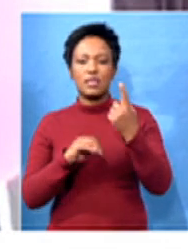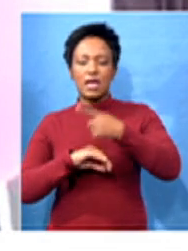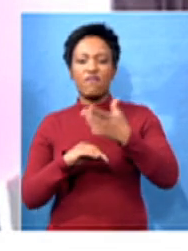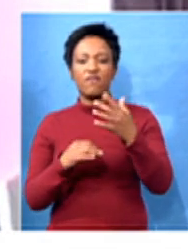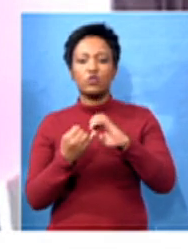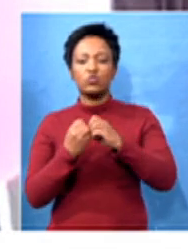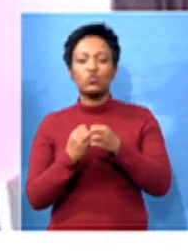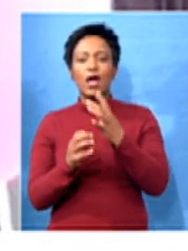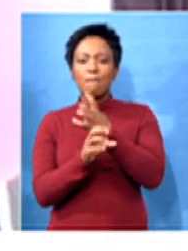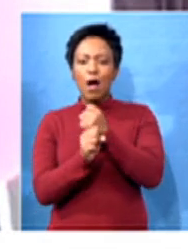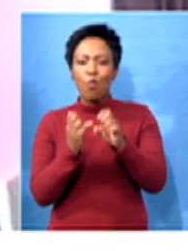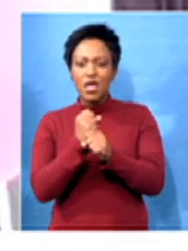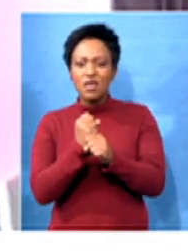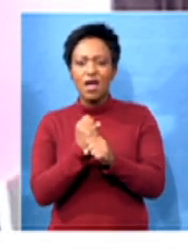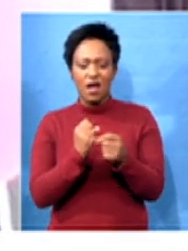nikikhanika makwinya.